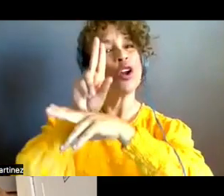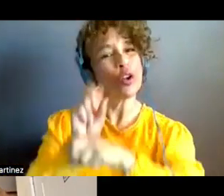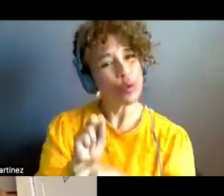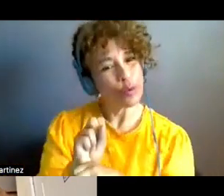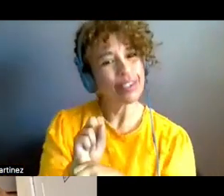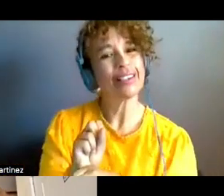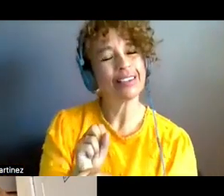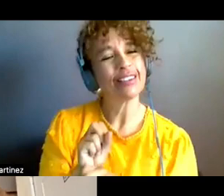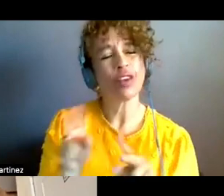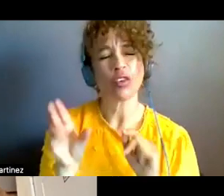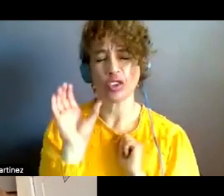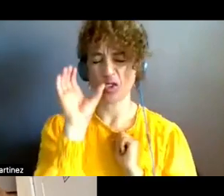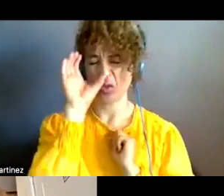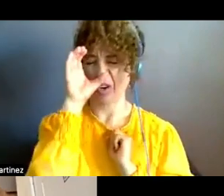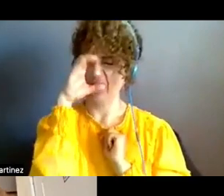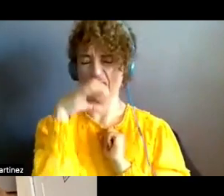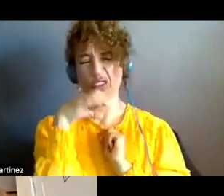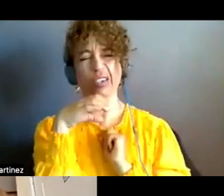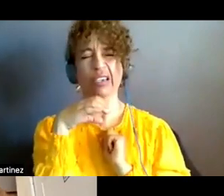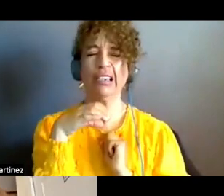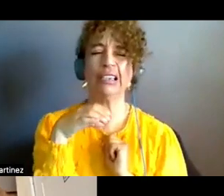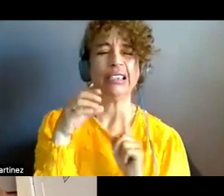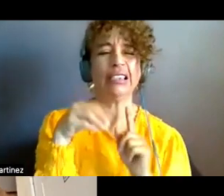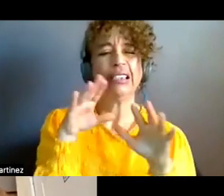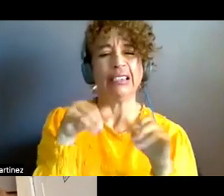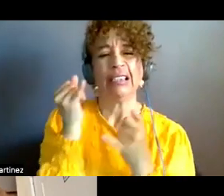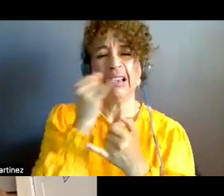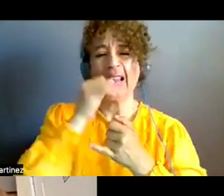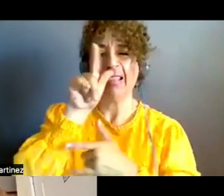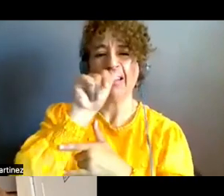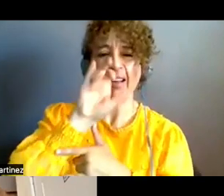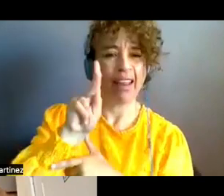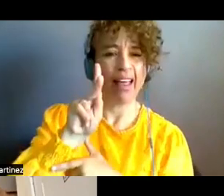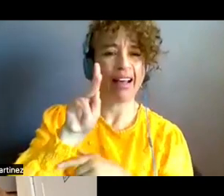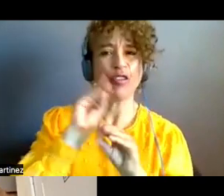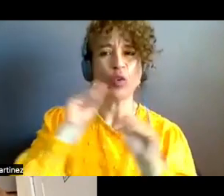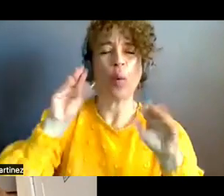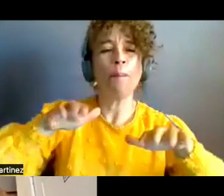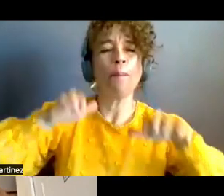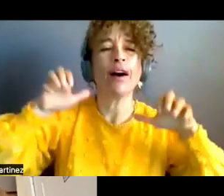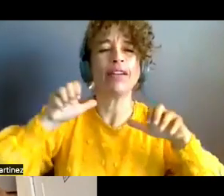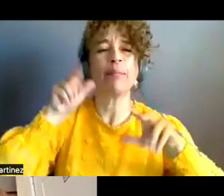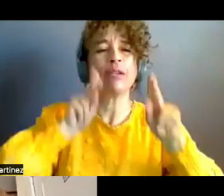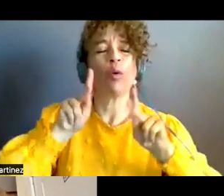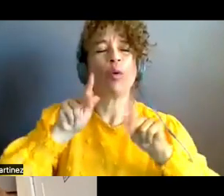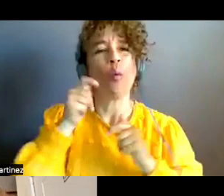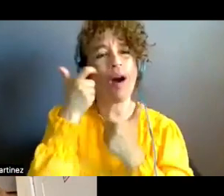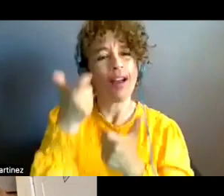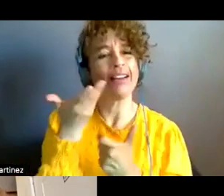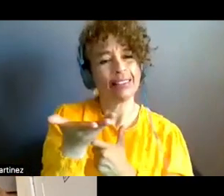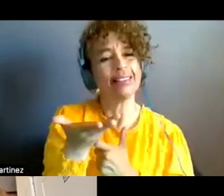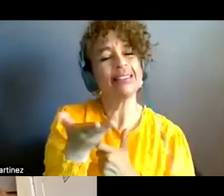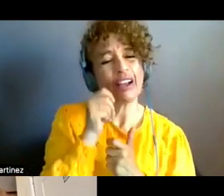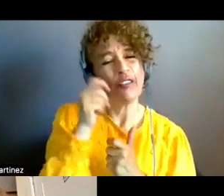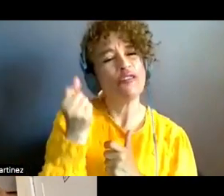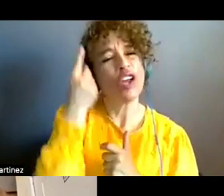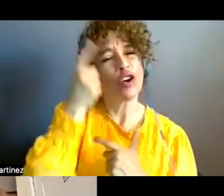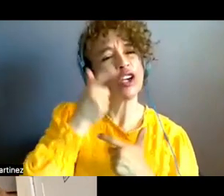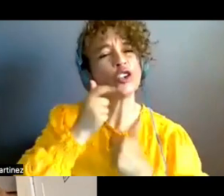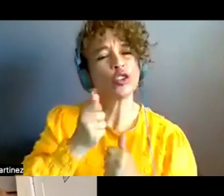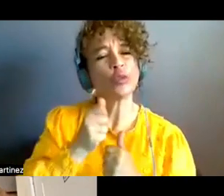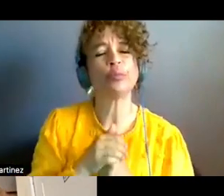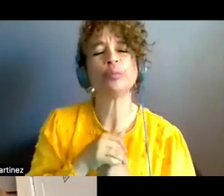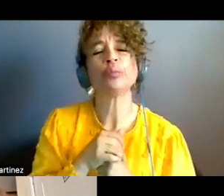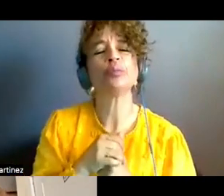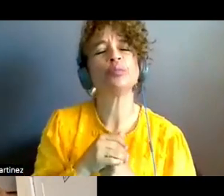very, very strange initially, both the distance and the lack of a public there. It's very interesting. So, you know, the